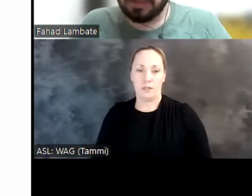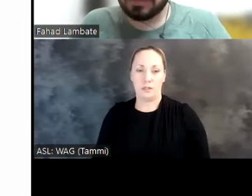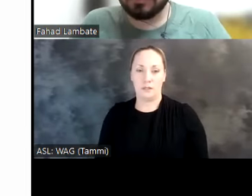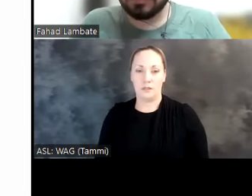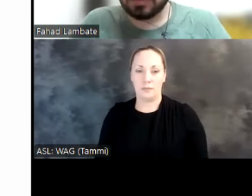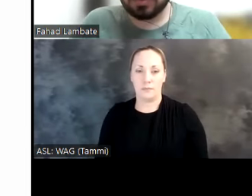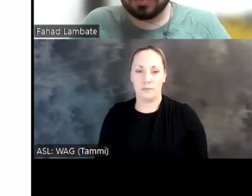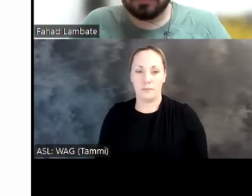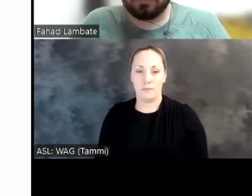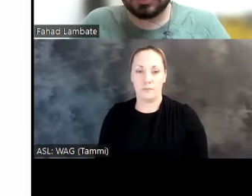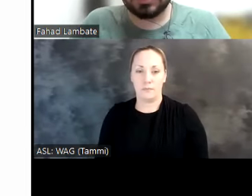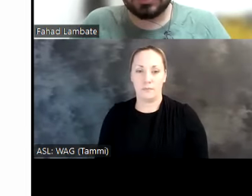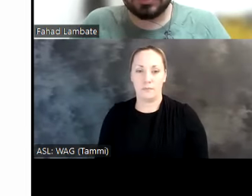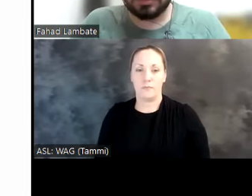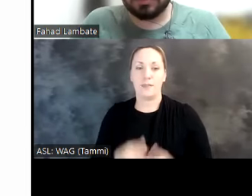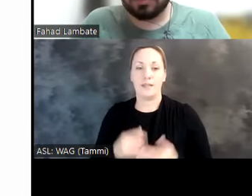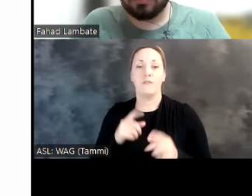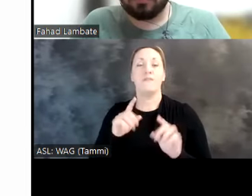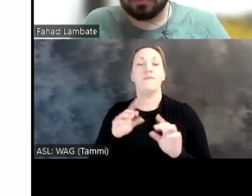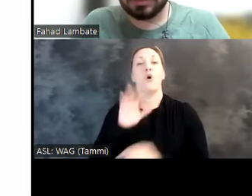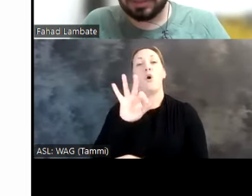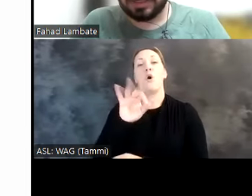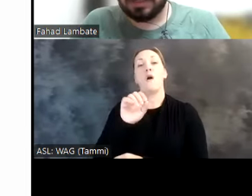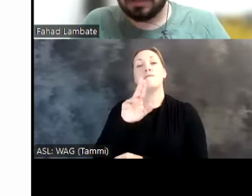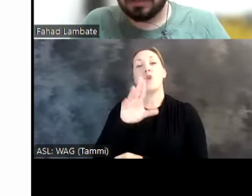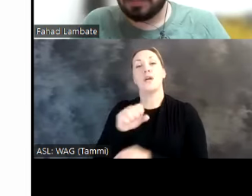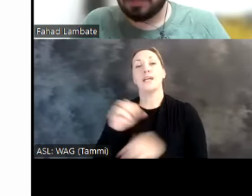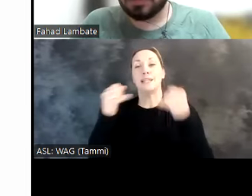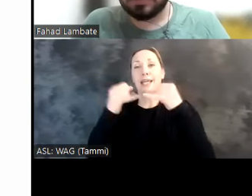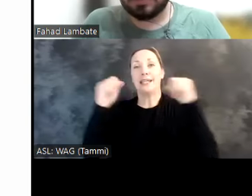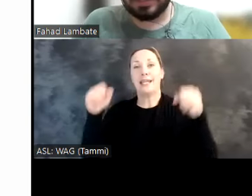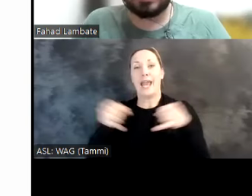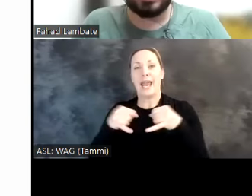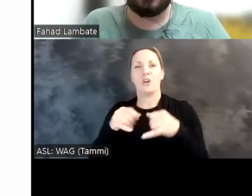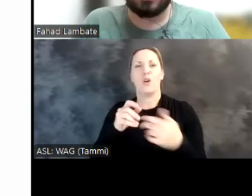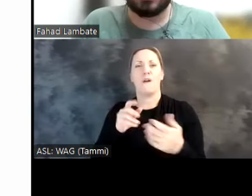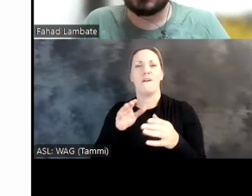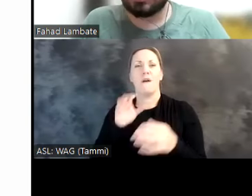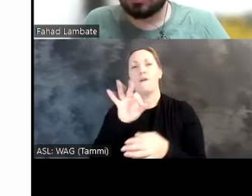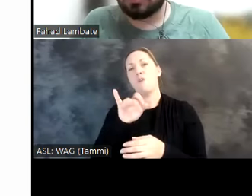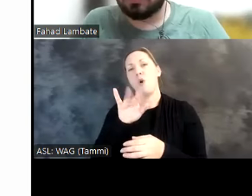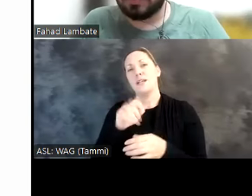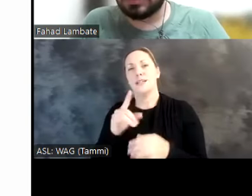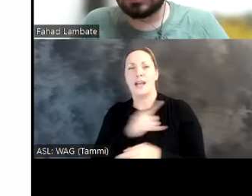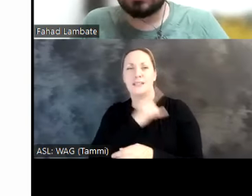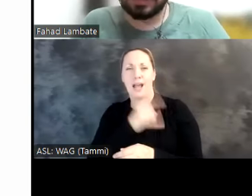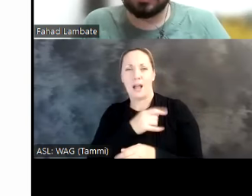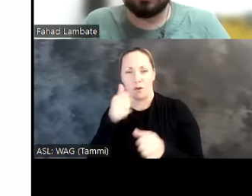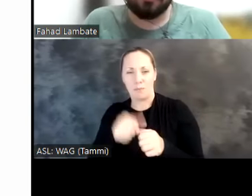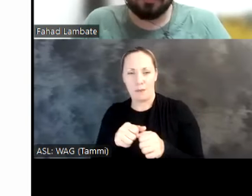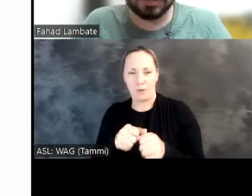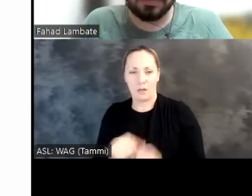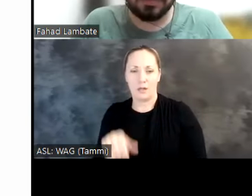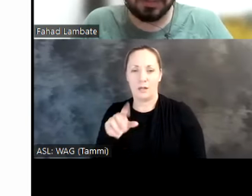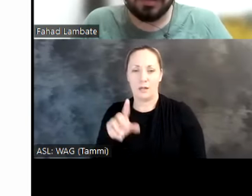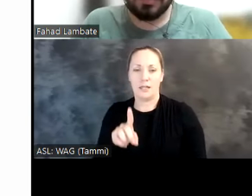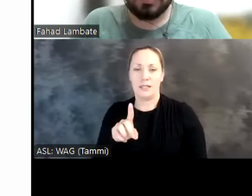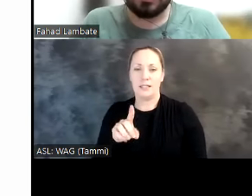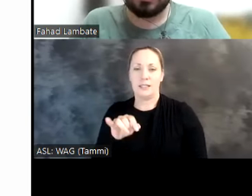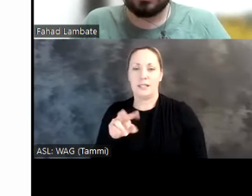When it comes to focus indicator or the focus styling, remember, like tab index 0 will just make them